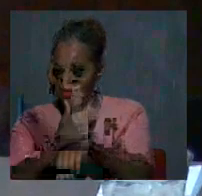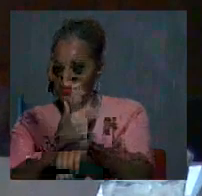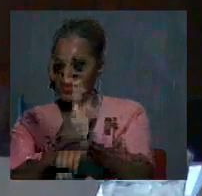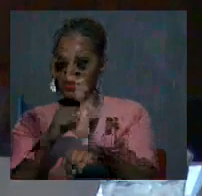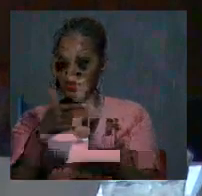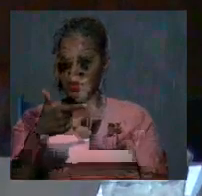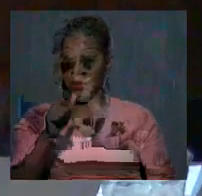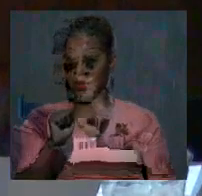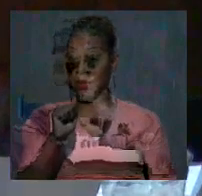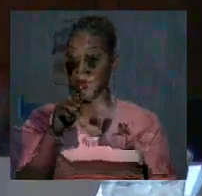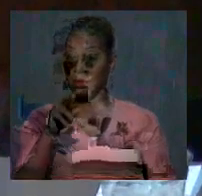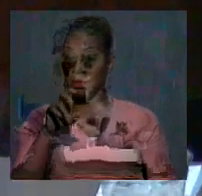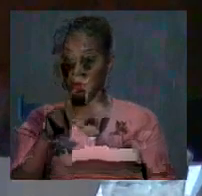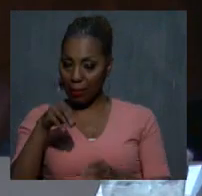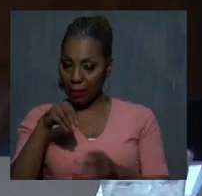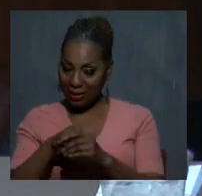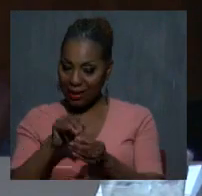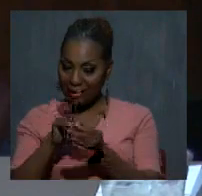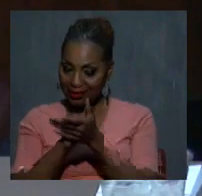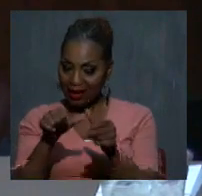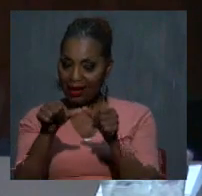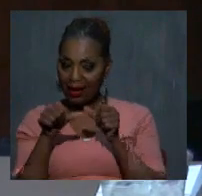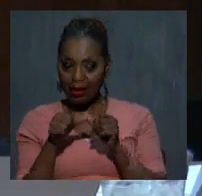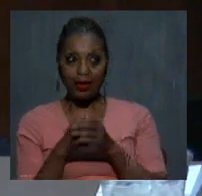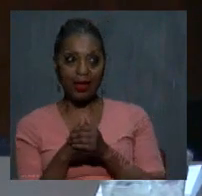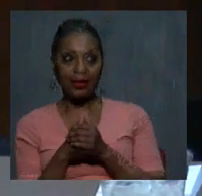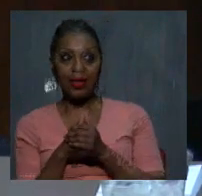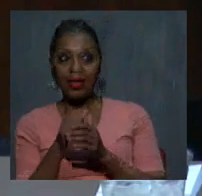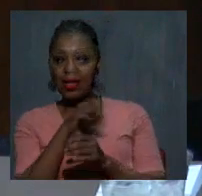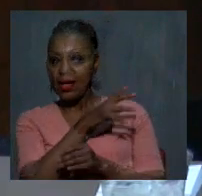in those areas and the benefit.